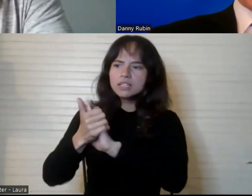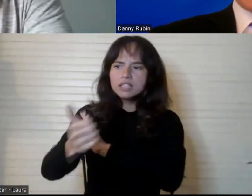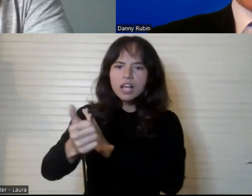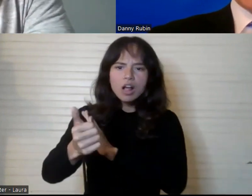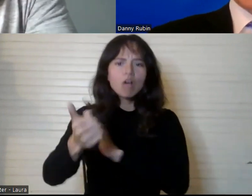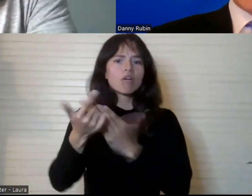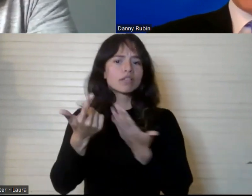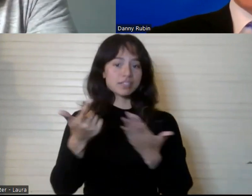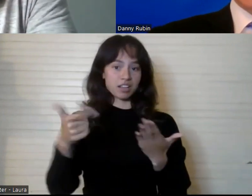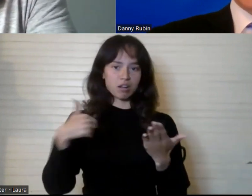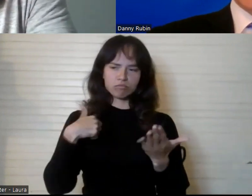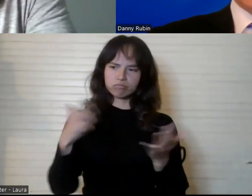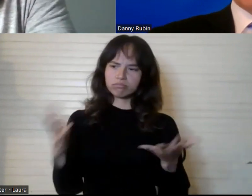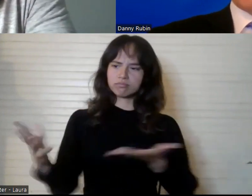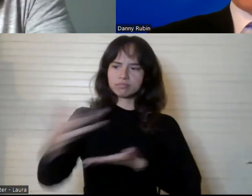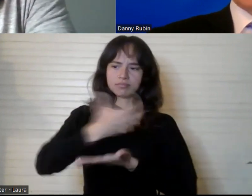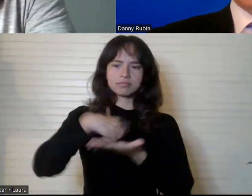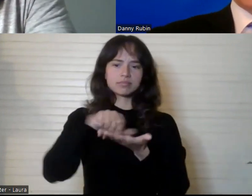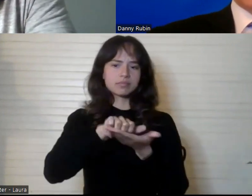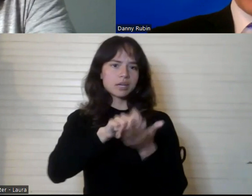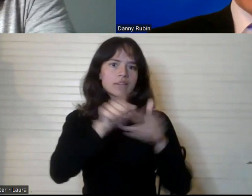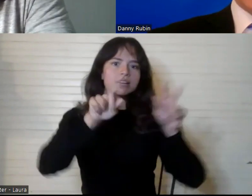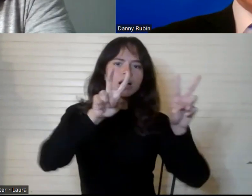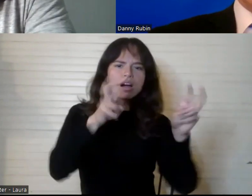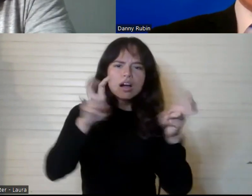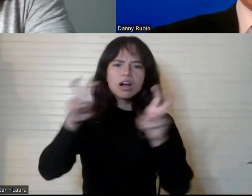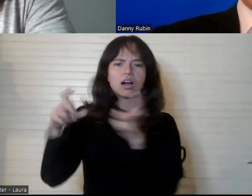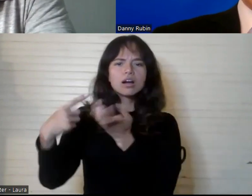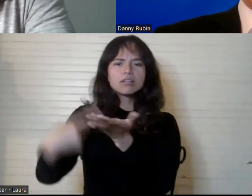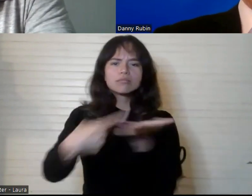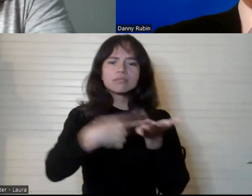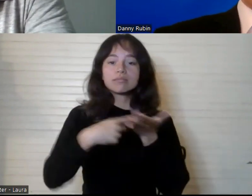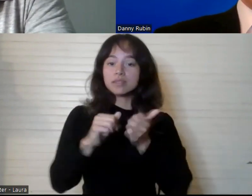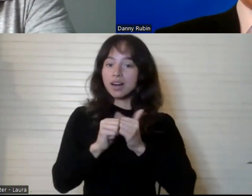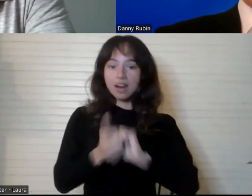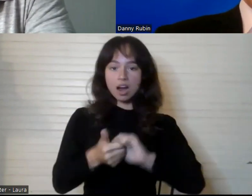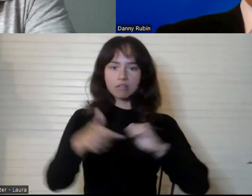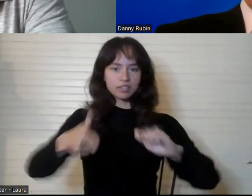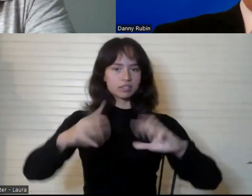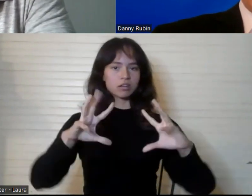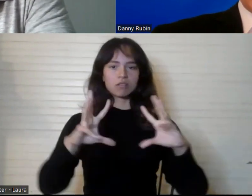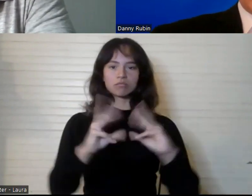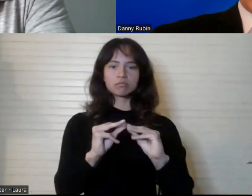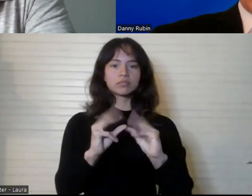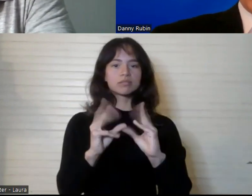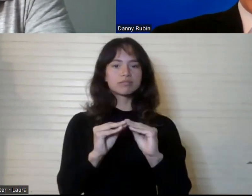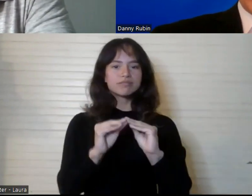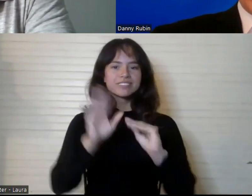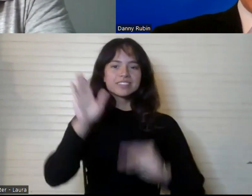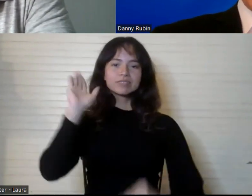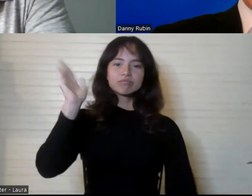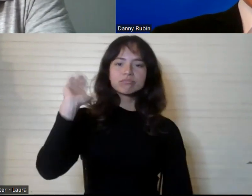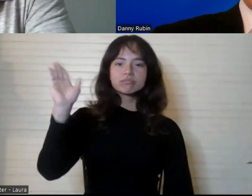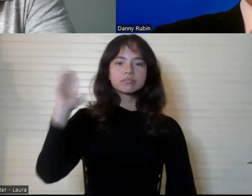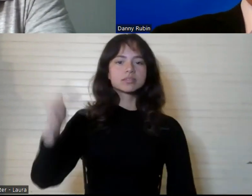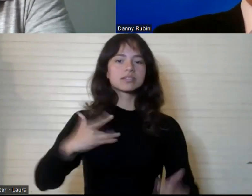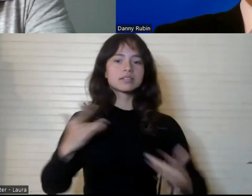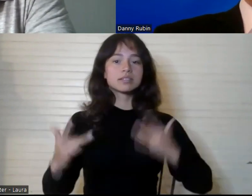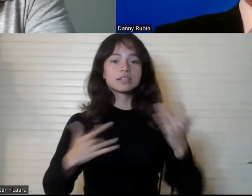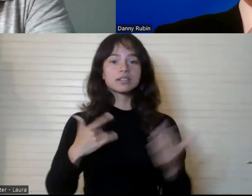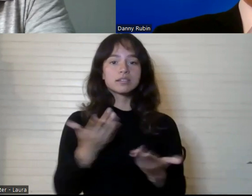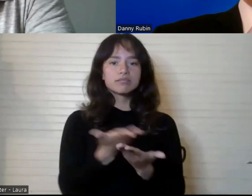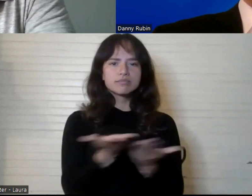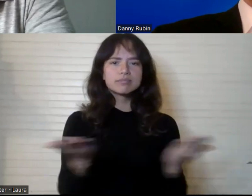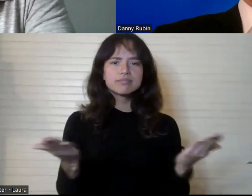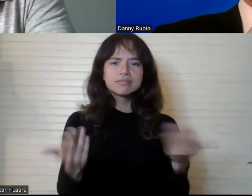we speak about those topics is through our webinar series. And I'm so glad you're all here. And I want to also, we see Tom